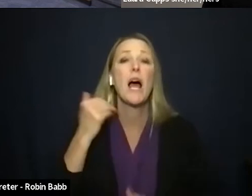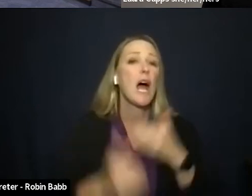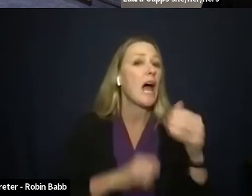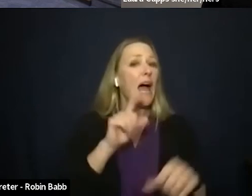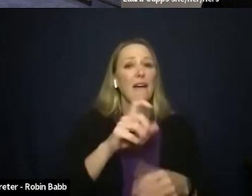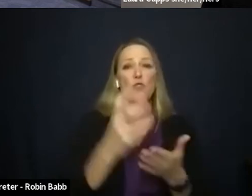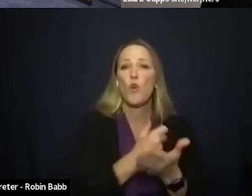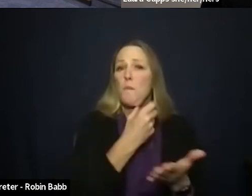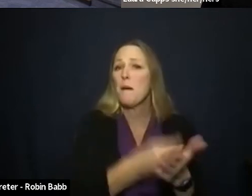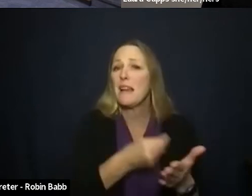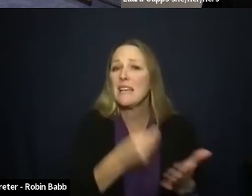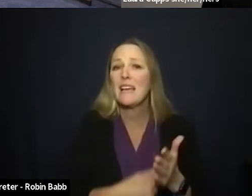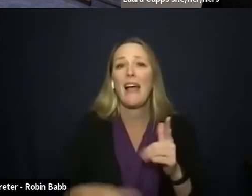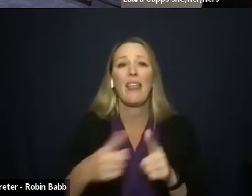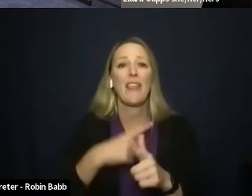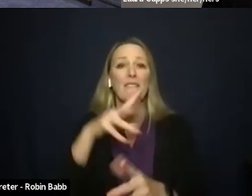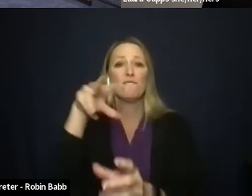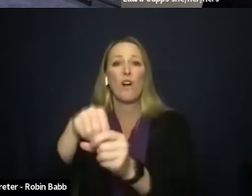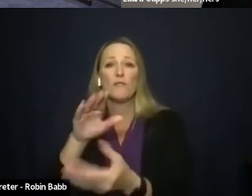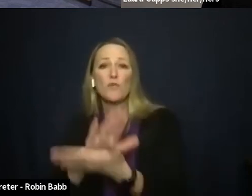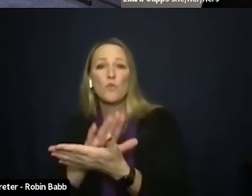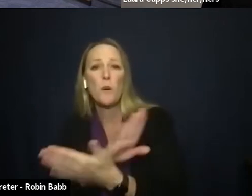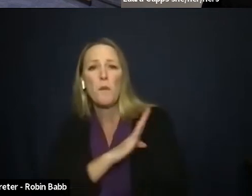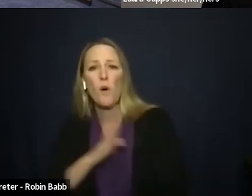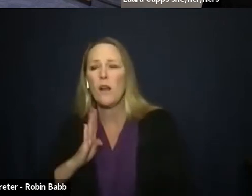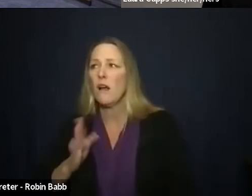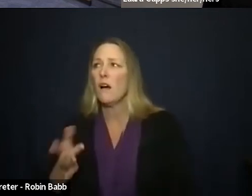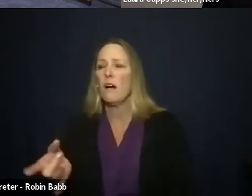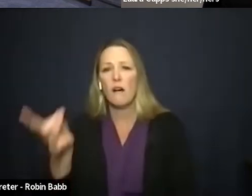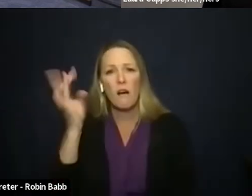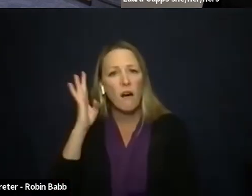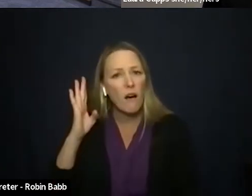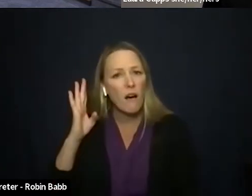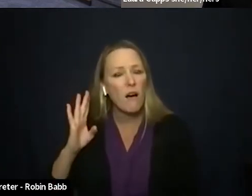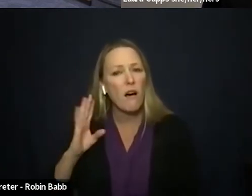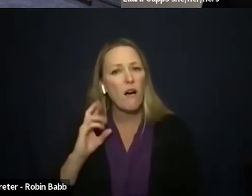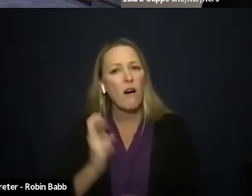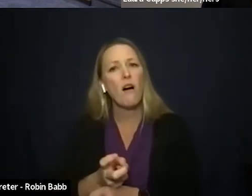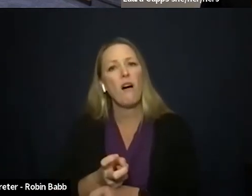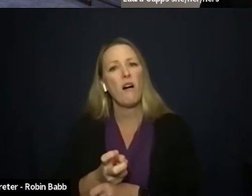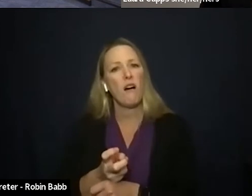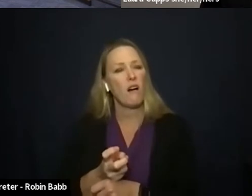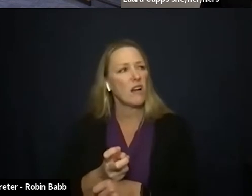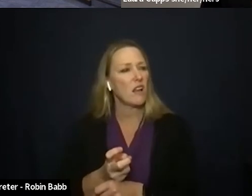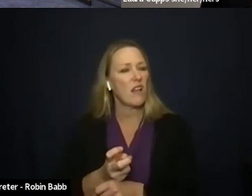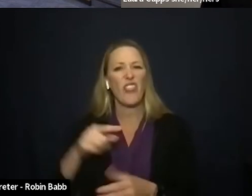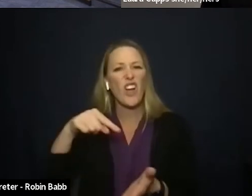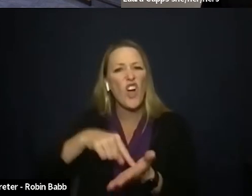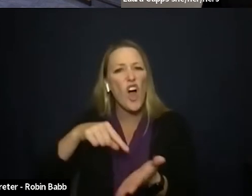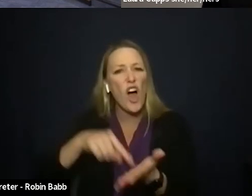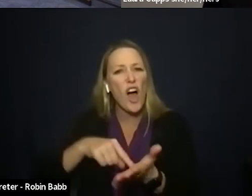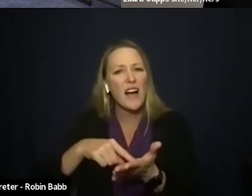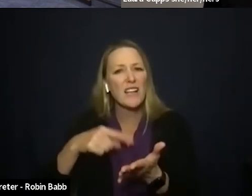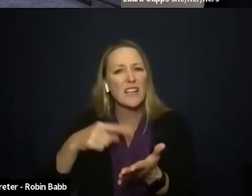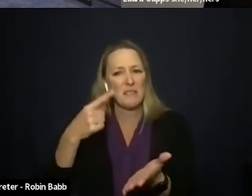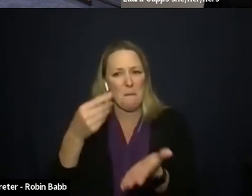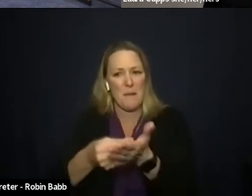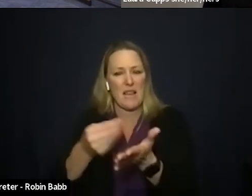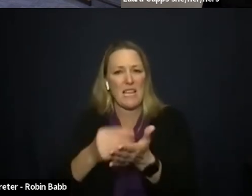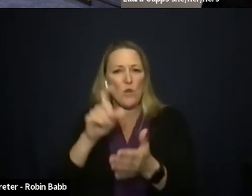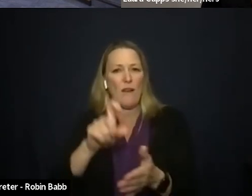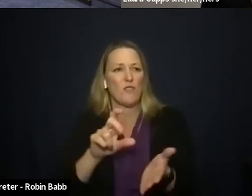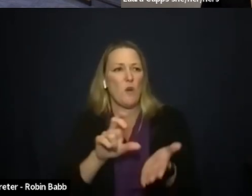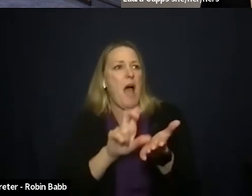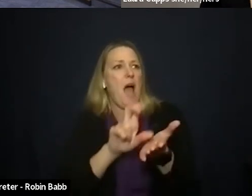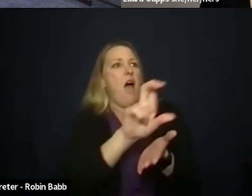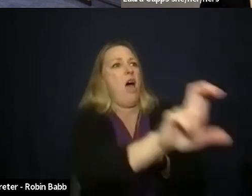the school board and the cost of running even just getting on the ballot uh the cost of you know the the time that